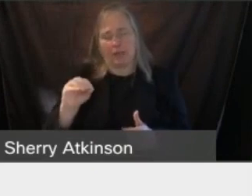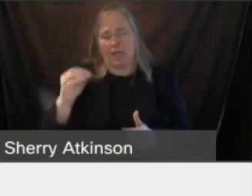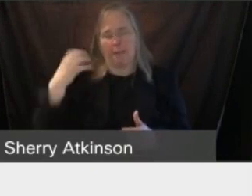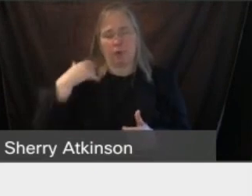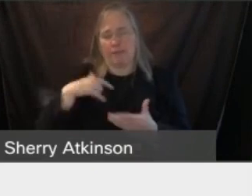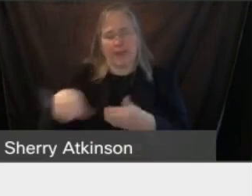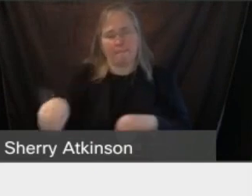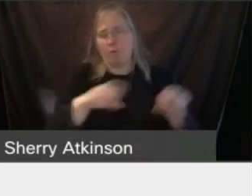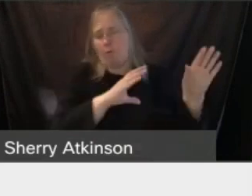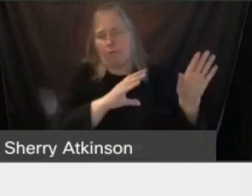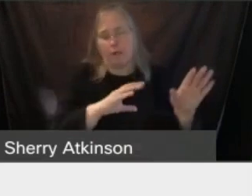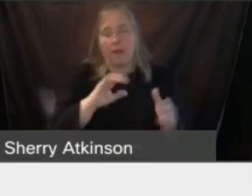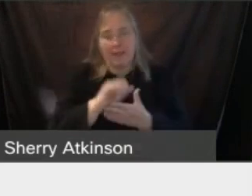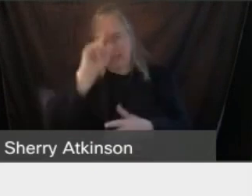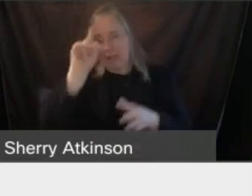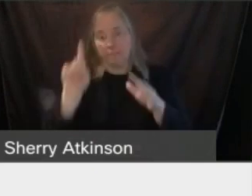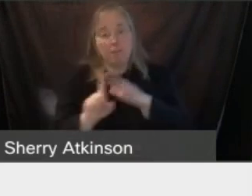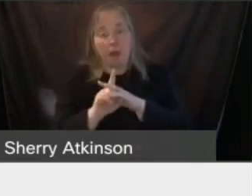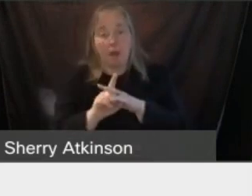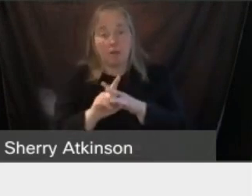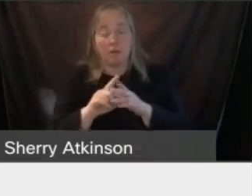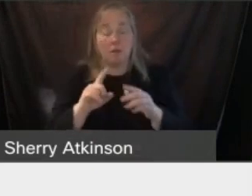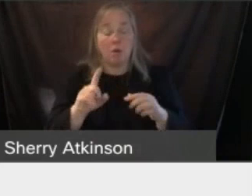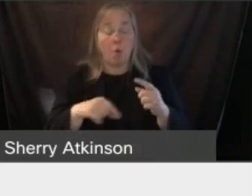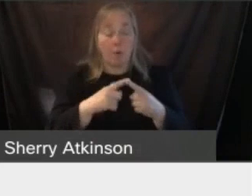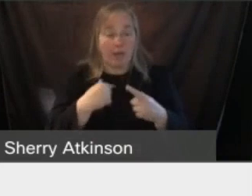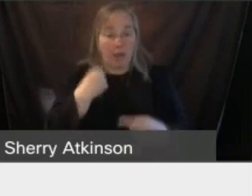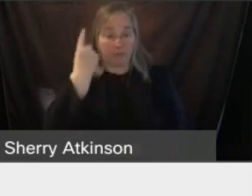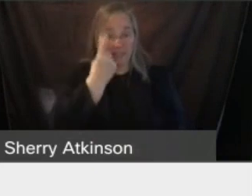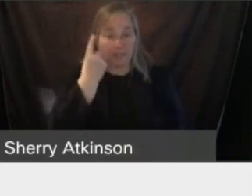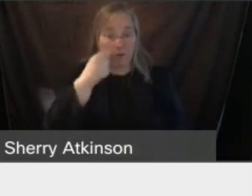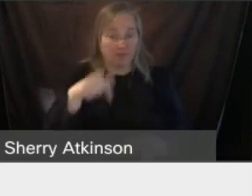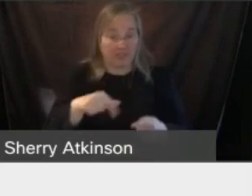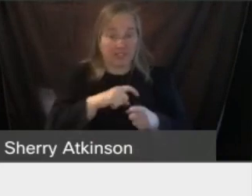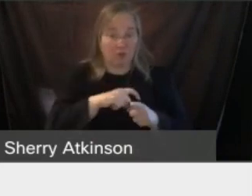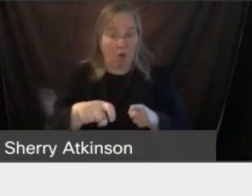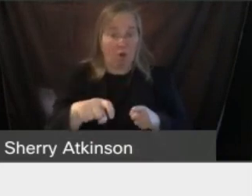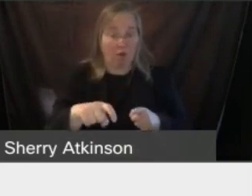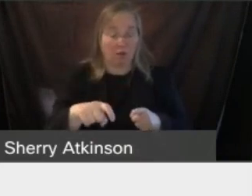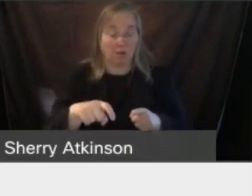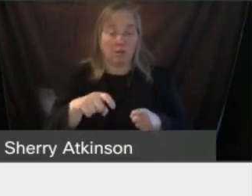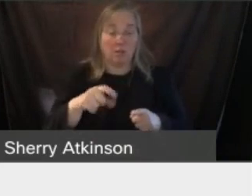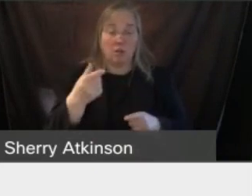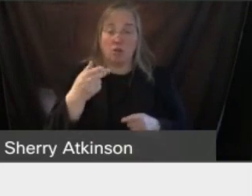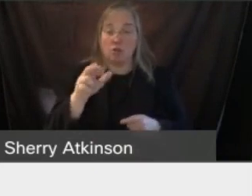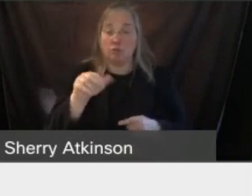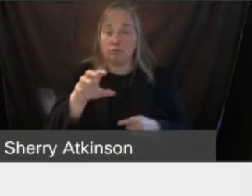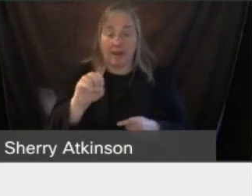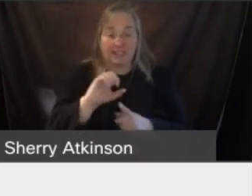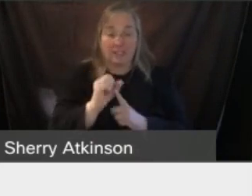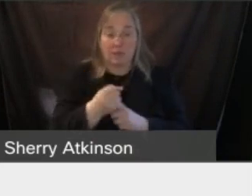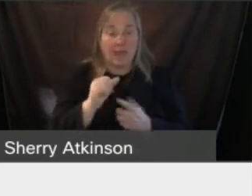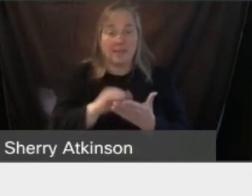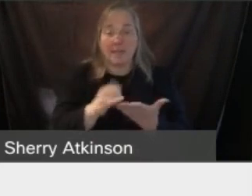it came to mind when I was thinking about this call, the Grace situation, and it's about